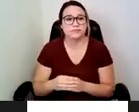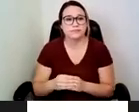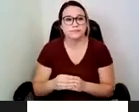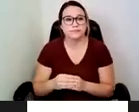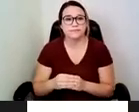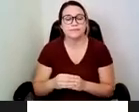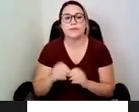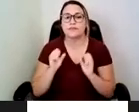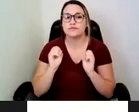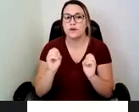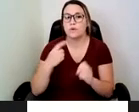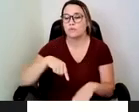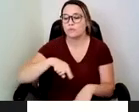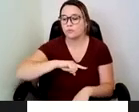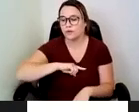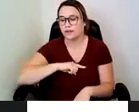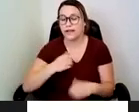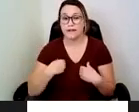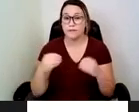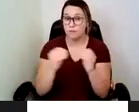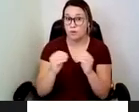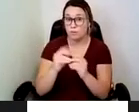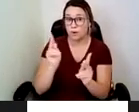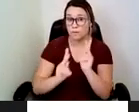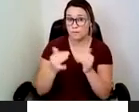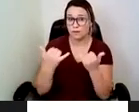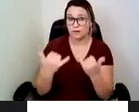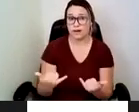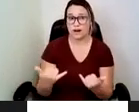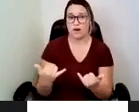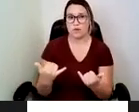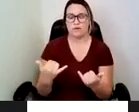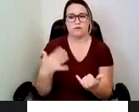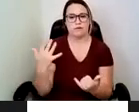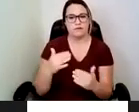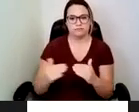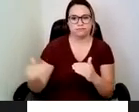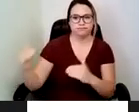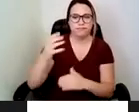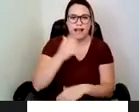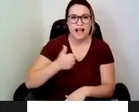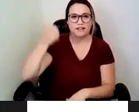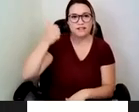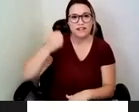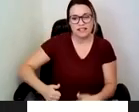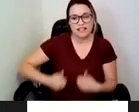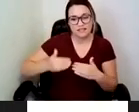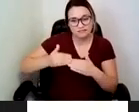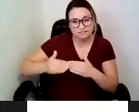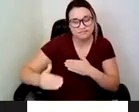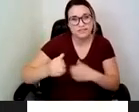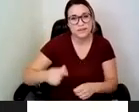So we have more and more people now that are elderly, that are living longer with serious